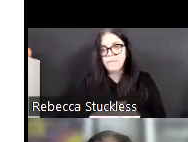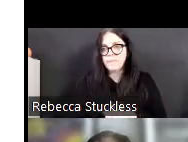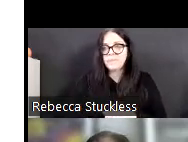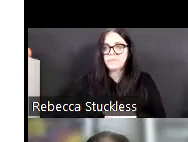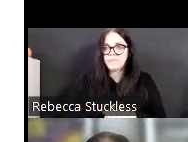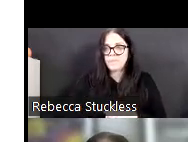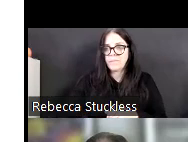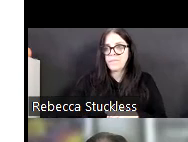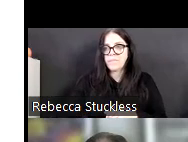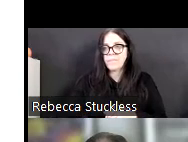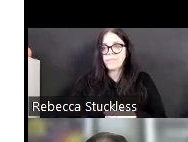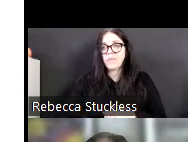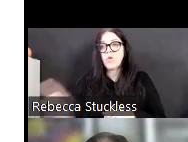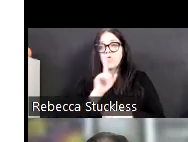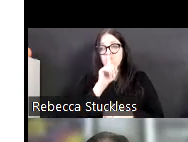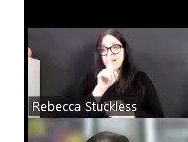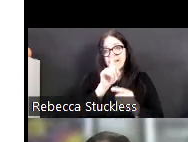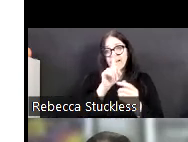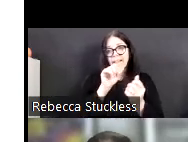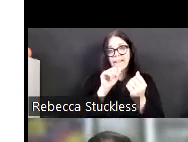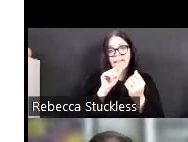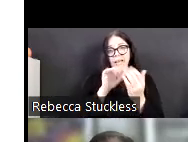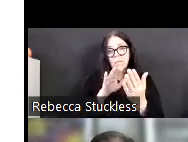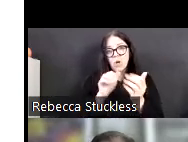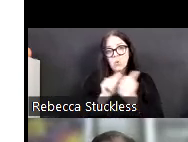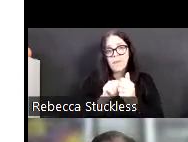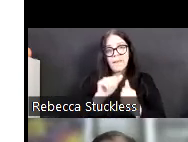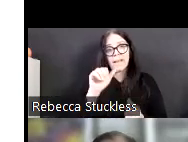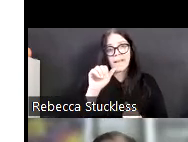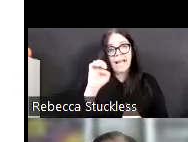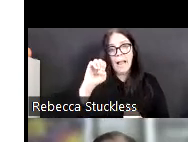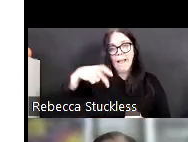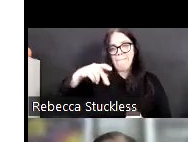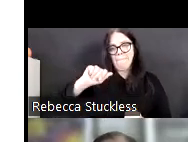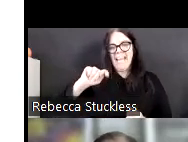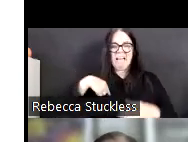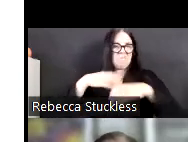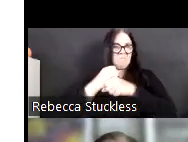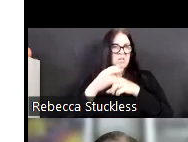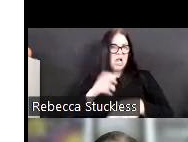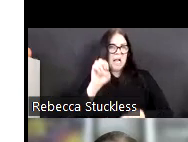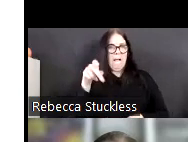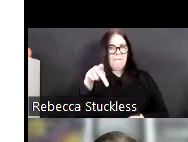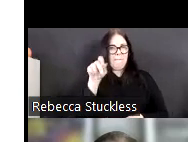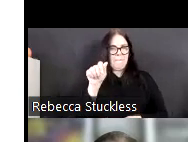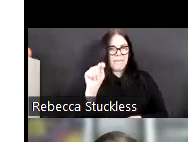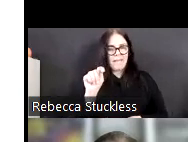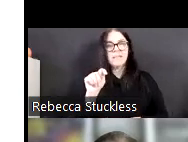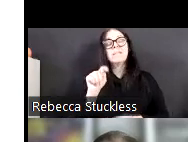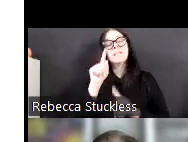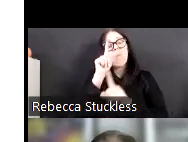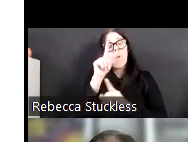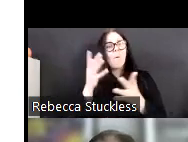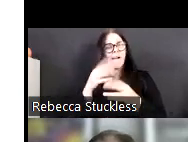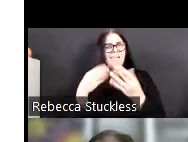So really the approach around the EPAT, I'll call it that for now, is to be able to have a tool that